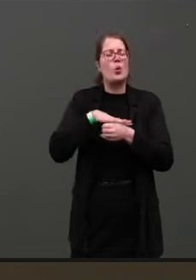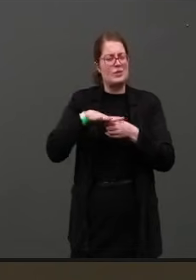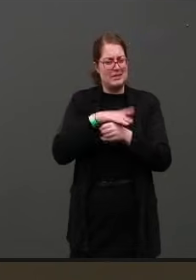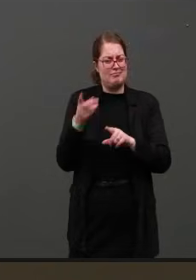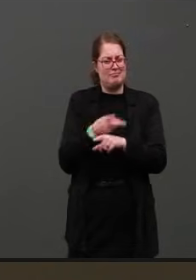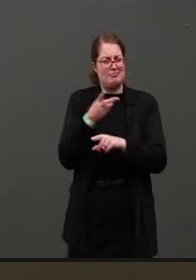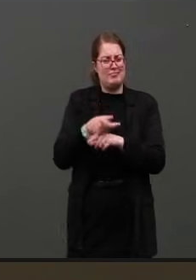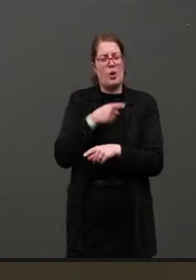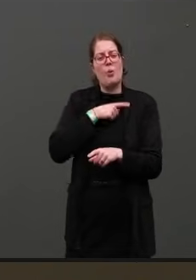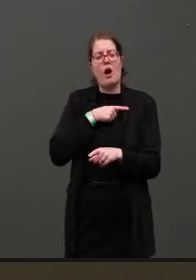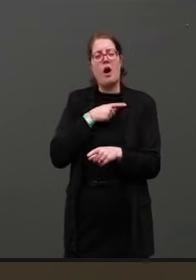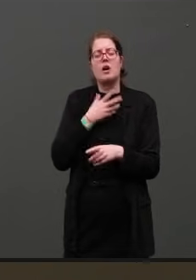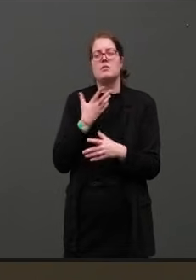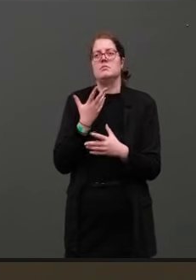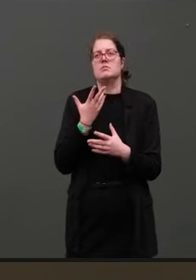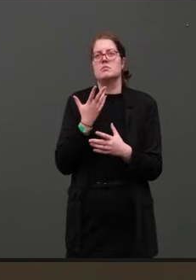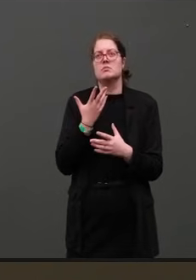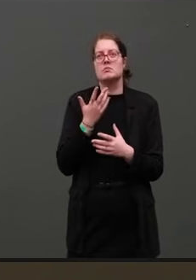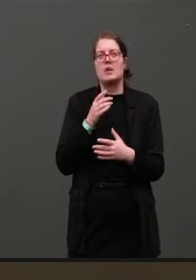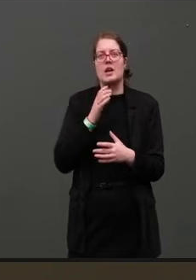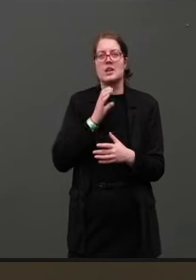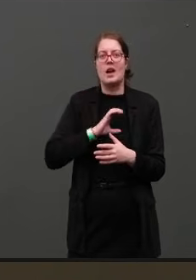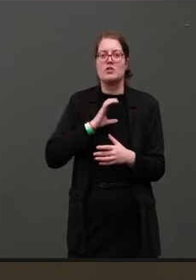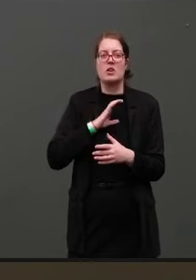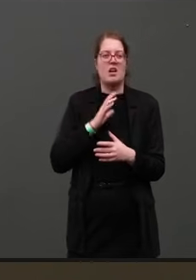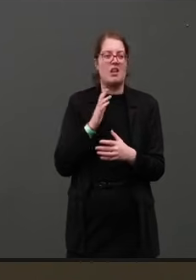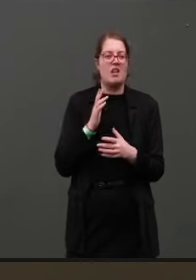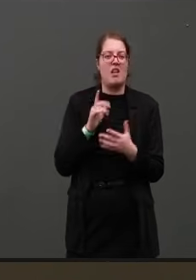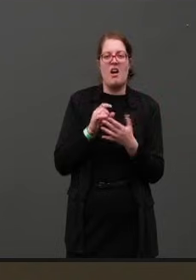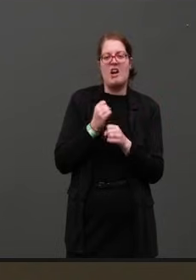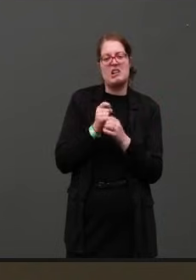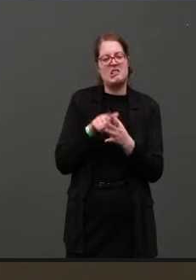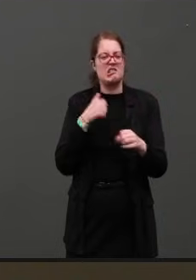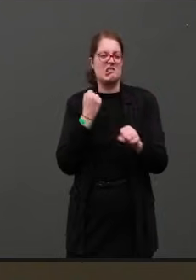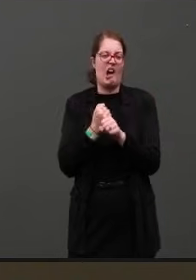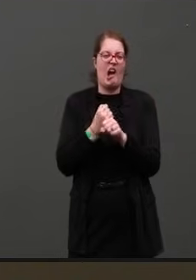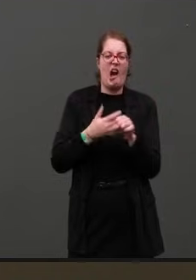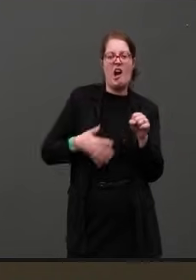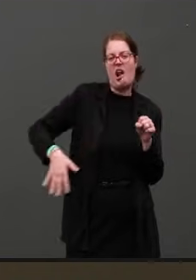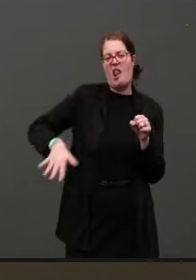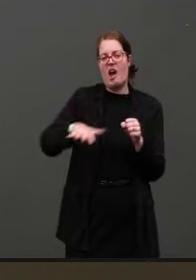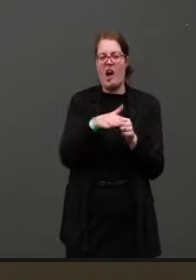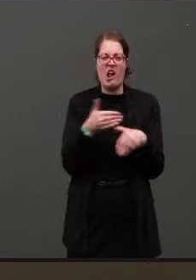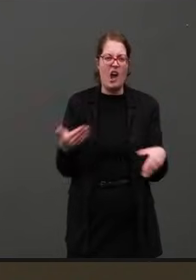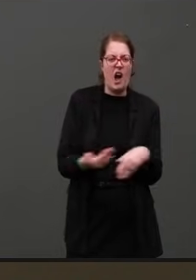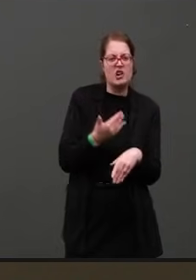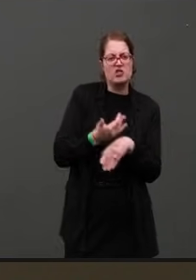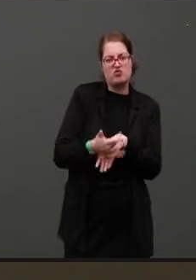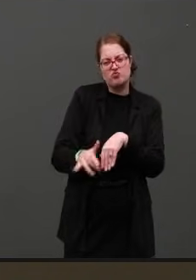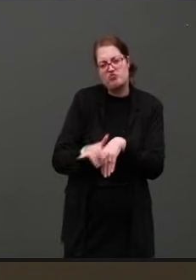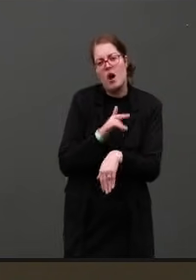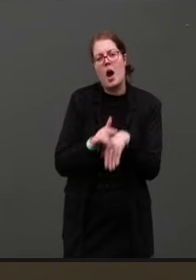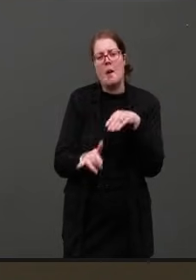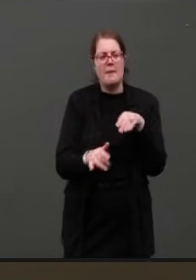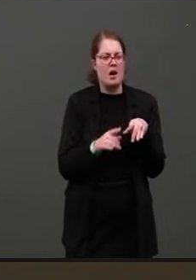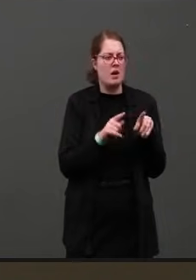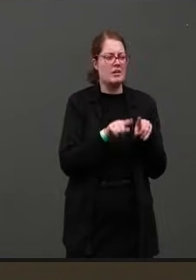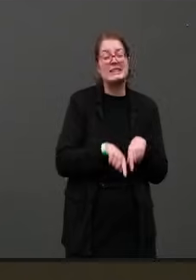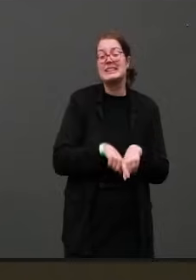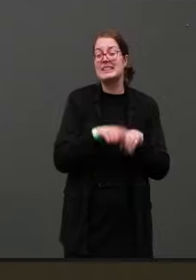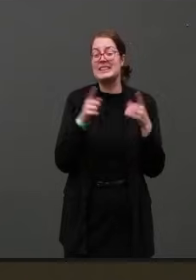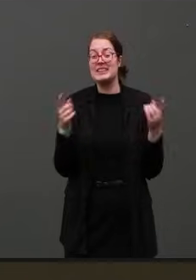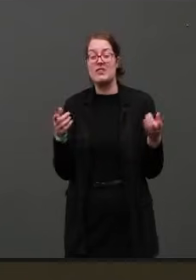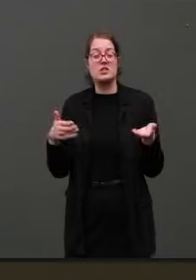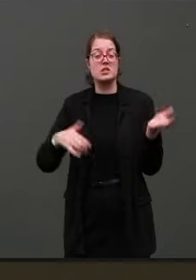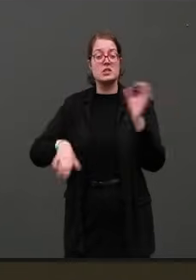feel real in, say, a gangland action drama is going to be very different to what makes a character feel real in a sci-fi space opera